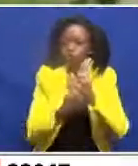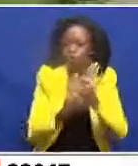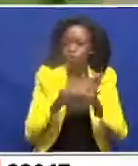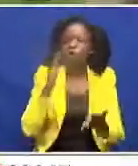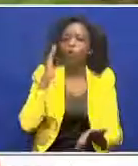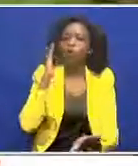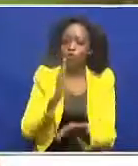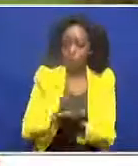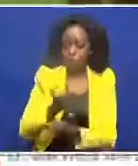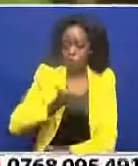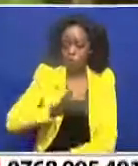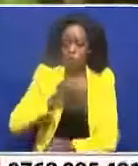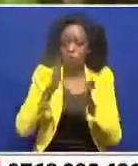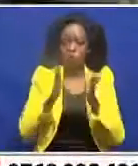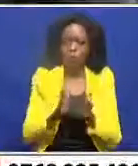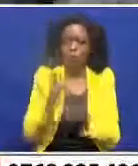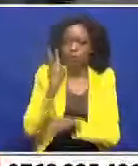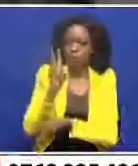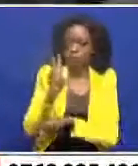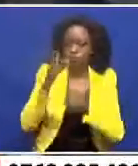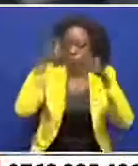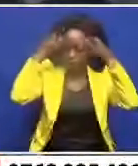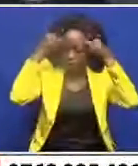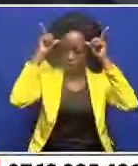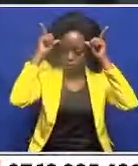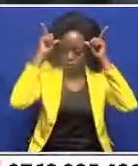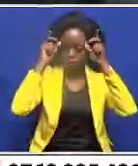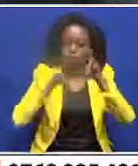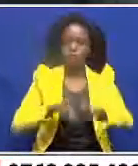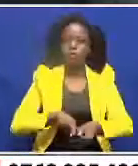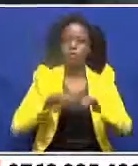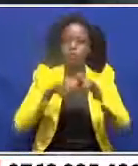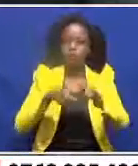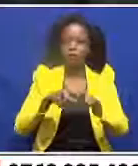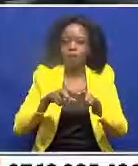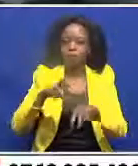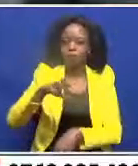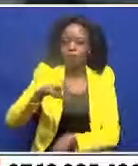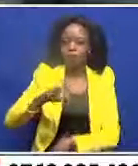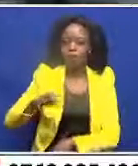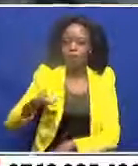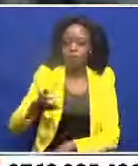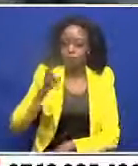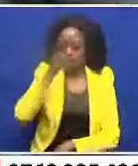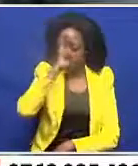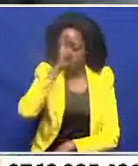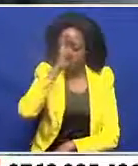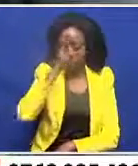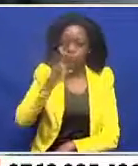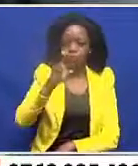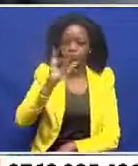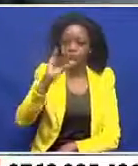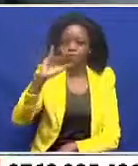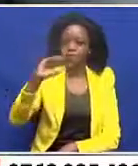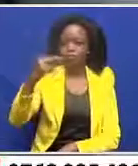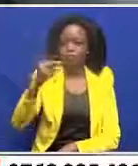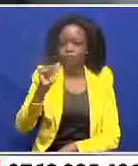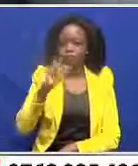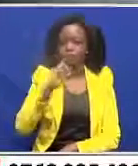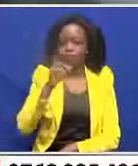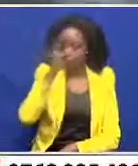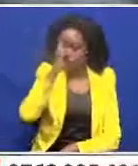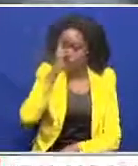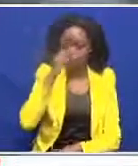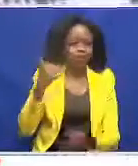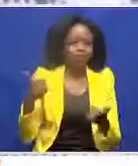true owner of two cows. According to Rongai Sub-County Police Boss Richard Rotich, the police found themselves